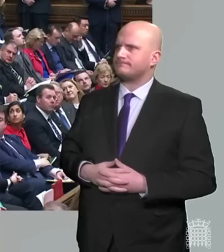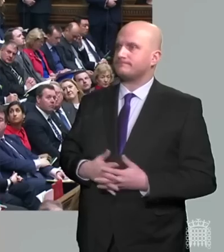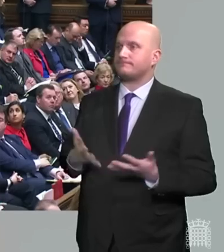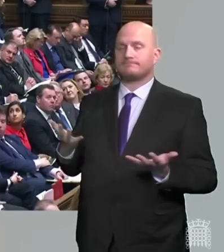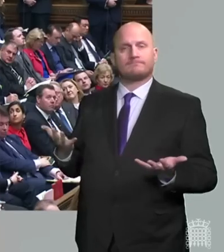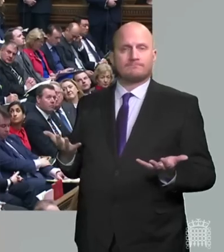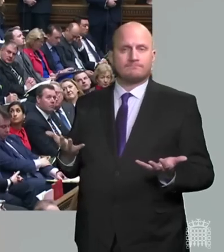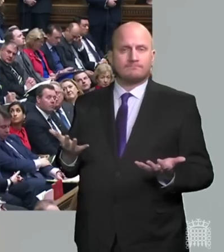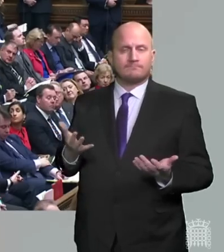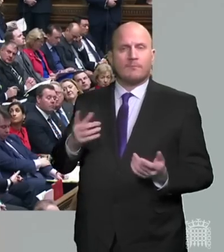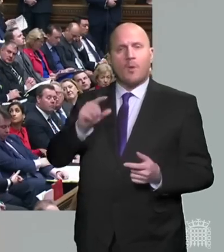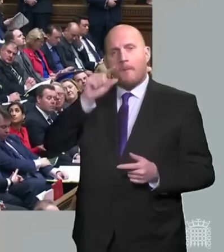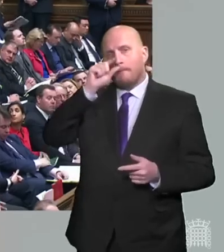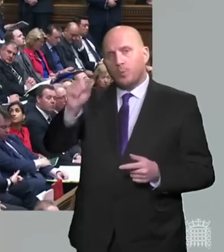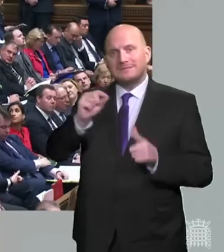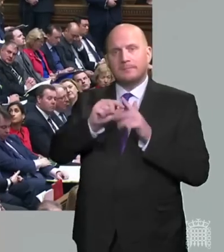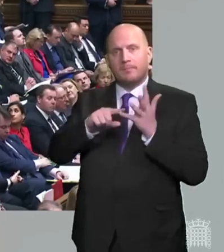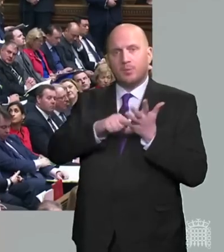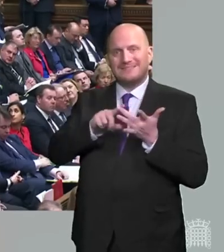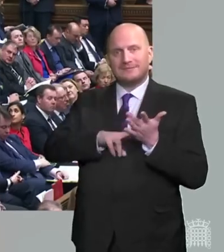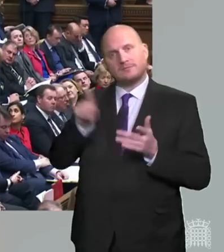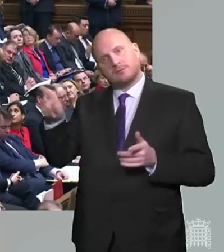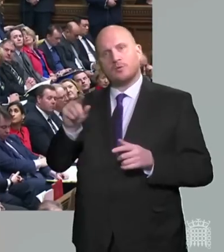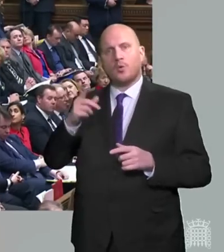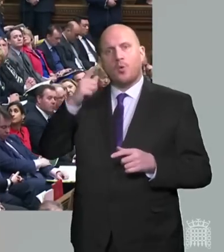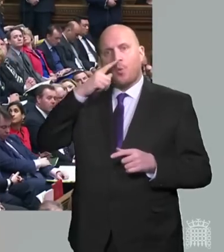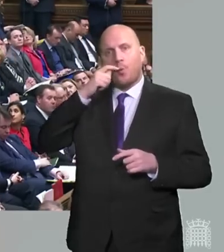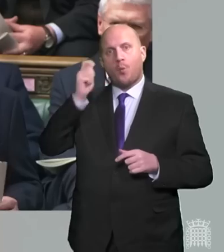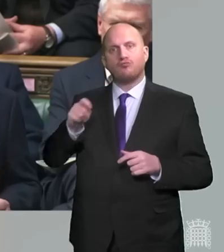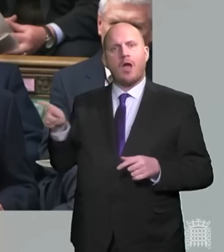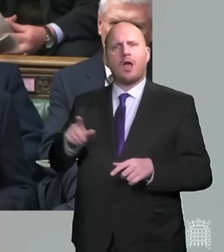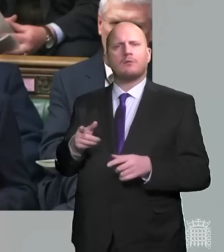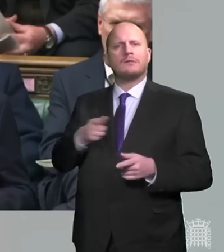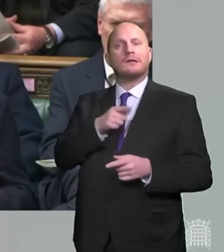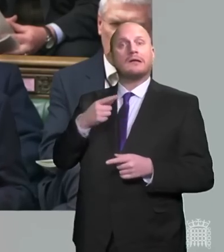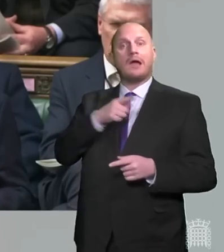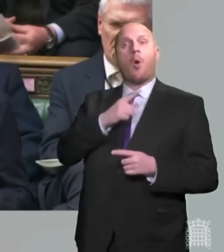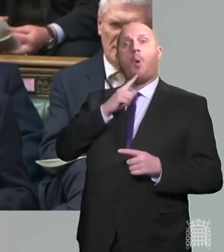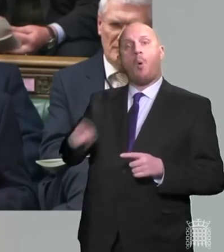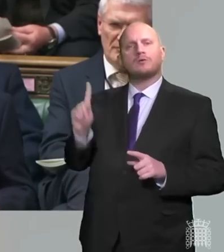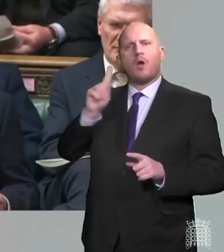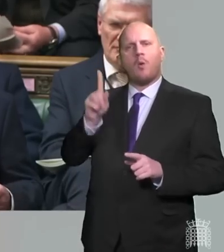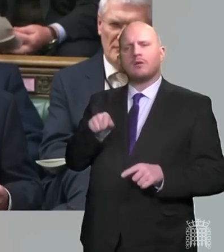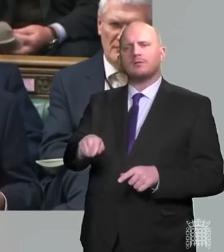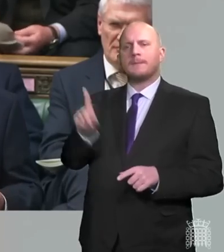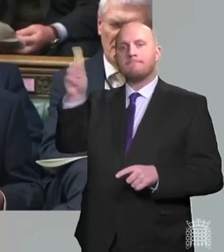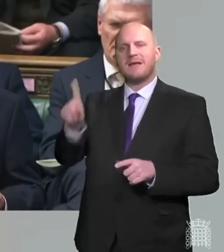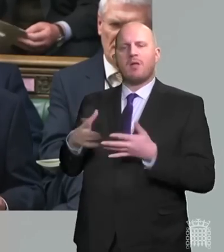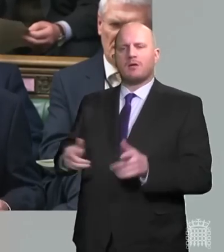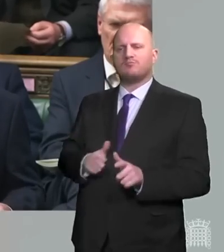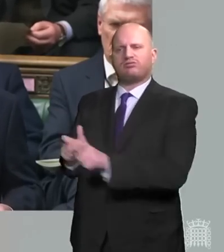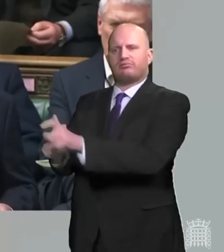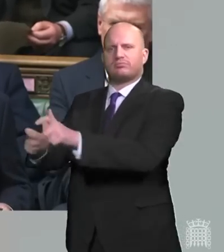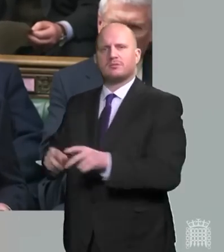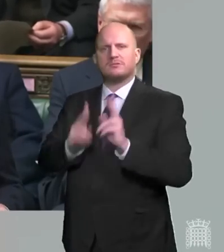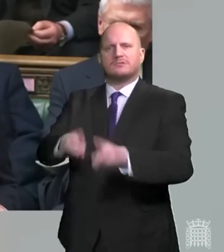we speak. And as we see in a warmed House of Commons, families are freezing because their electricity is being cut